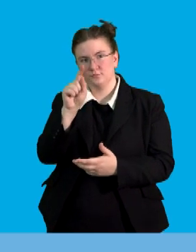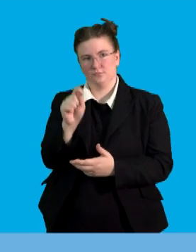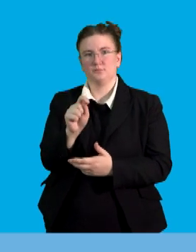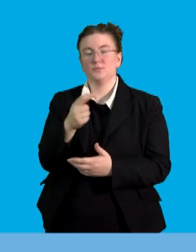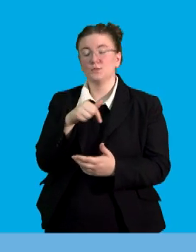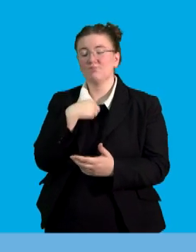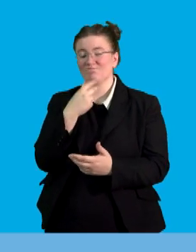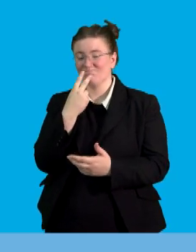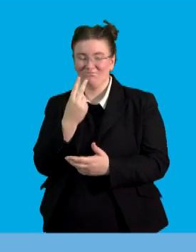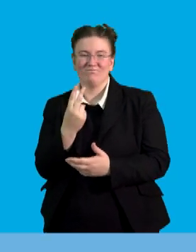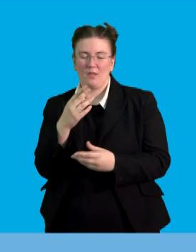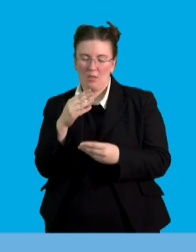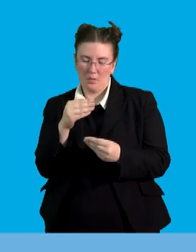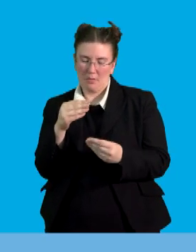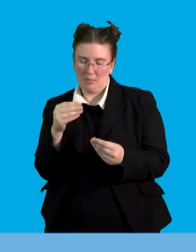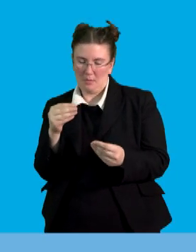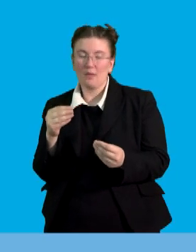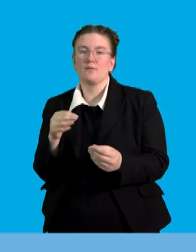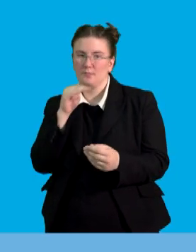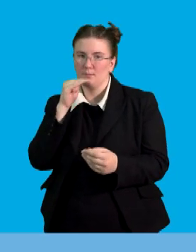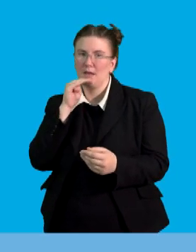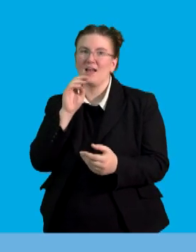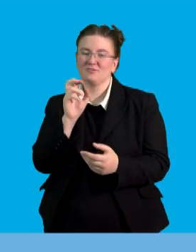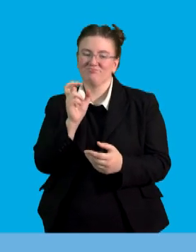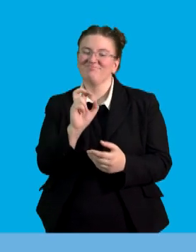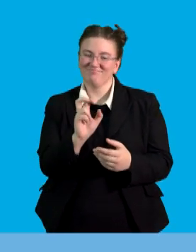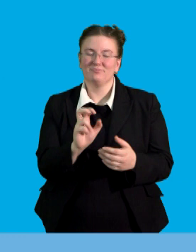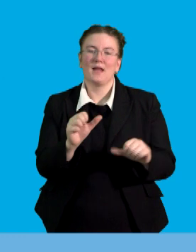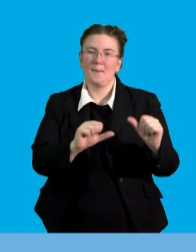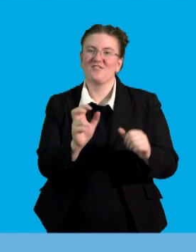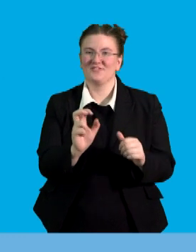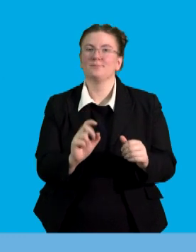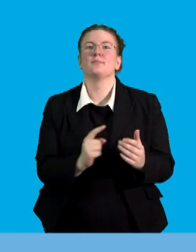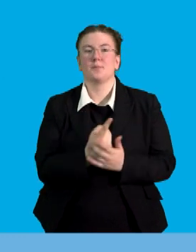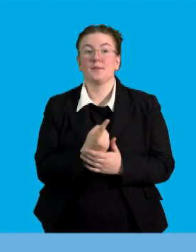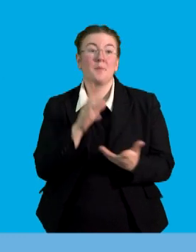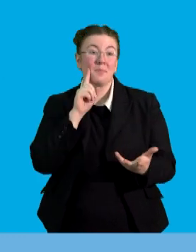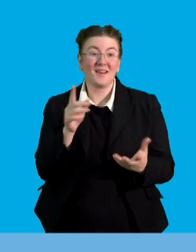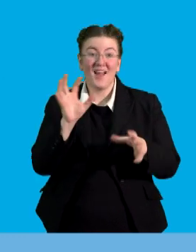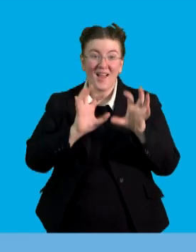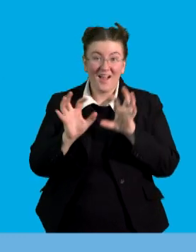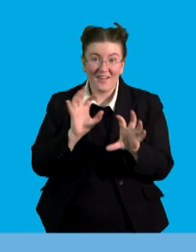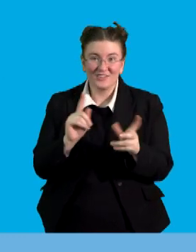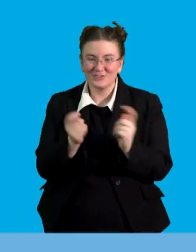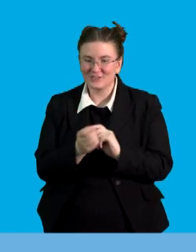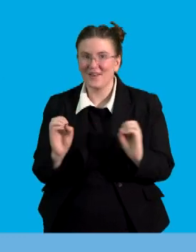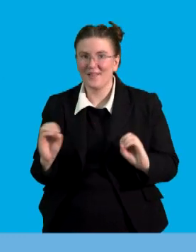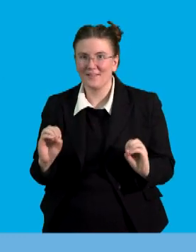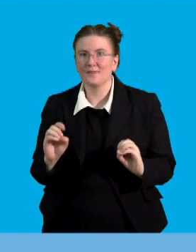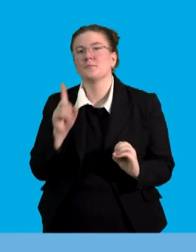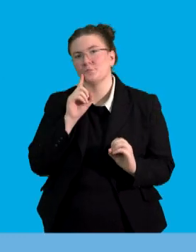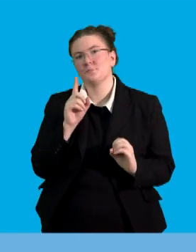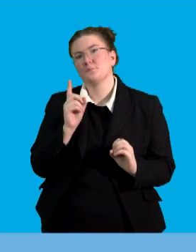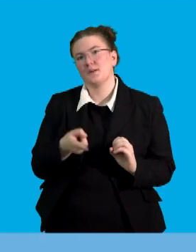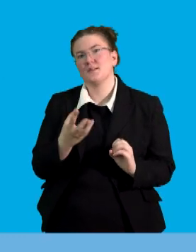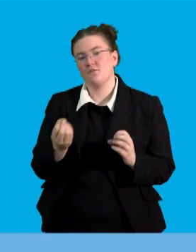the reaction or a chemical reaction has taken place. So if it's not the color change, then what? There needs to be gas